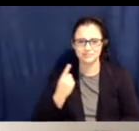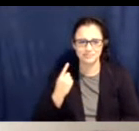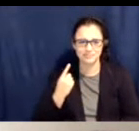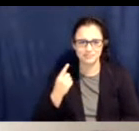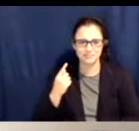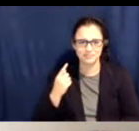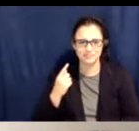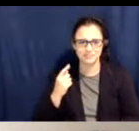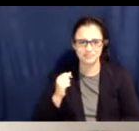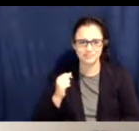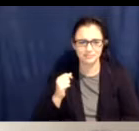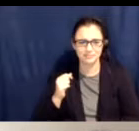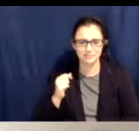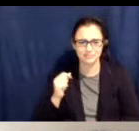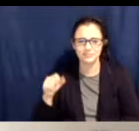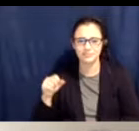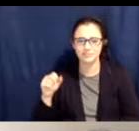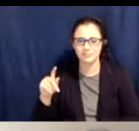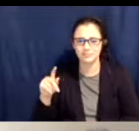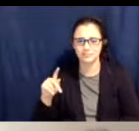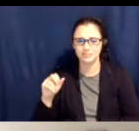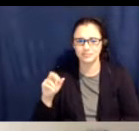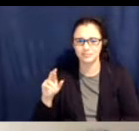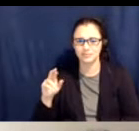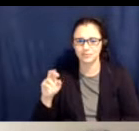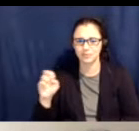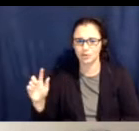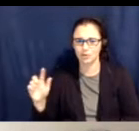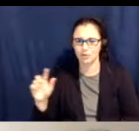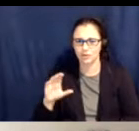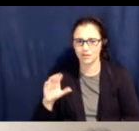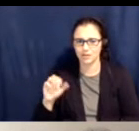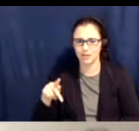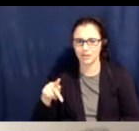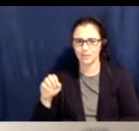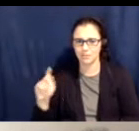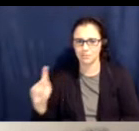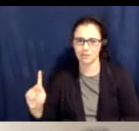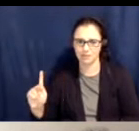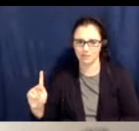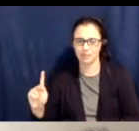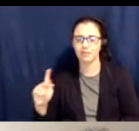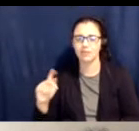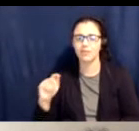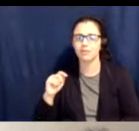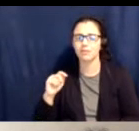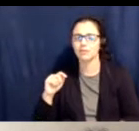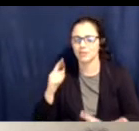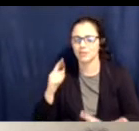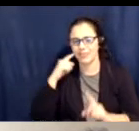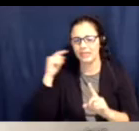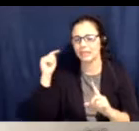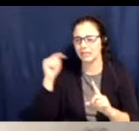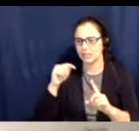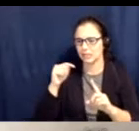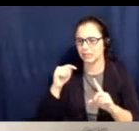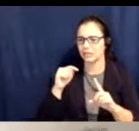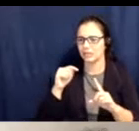Caro Capek, or I'm not sure, I'm sure I'm mangling that name, but I'm pretty sure that he is